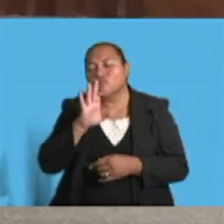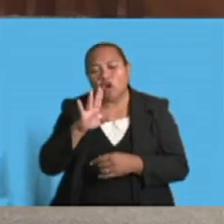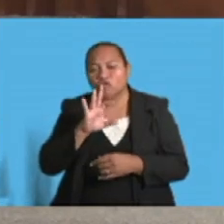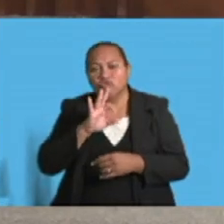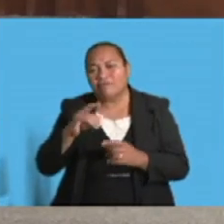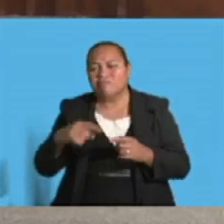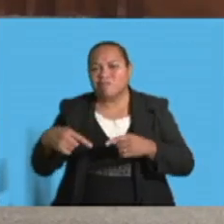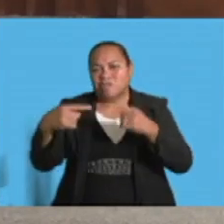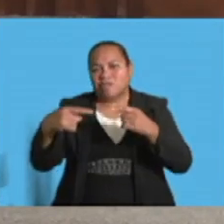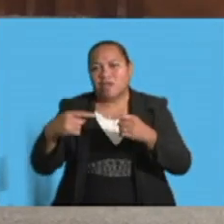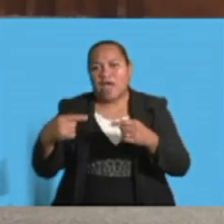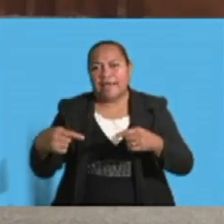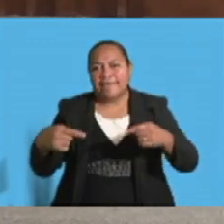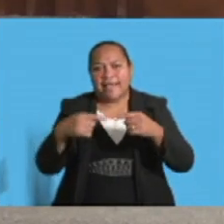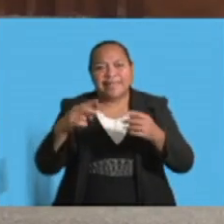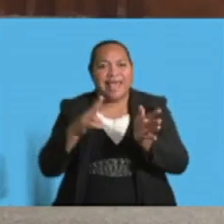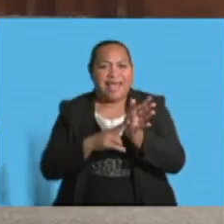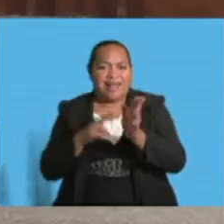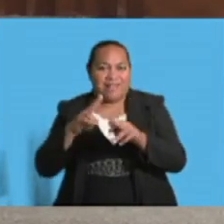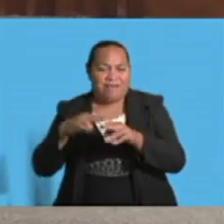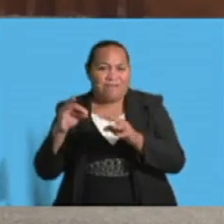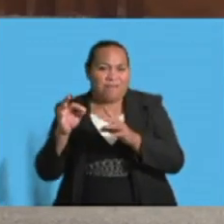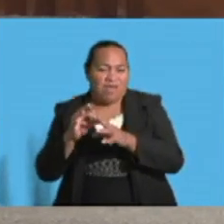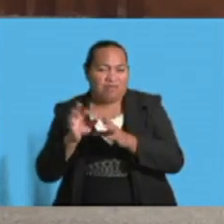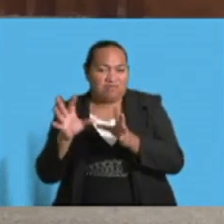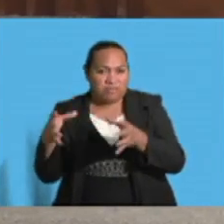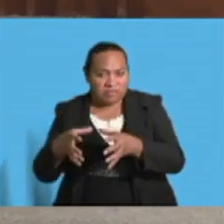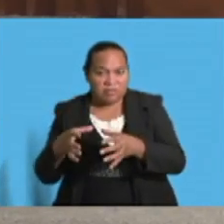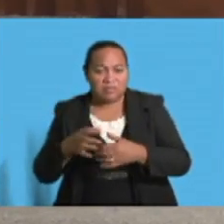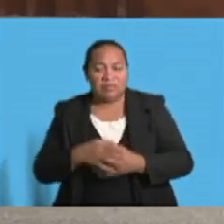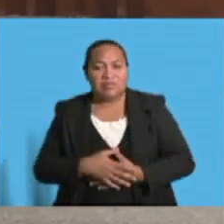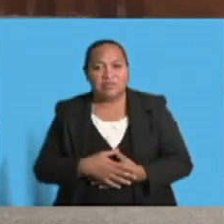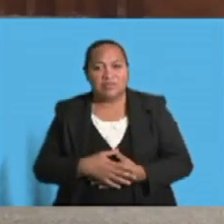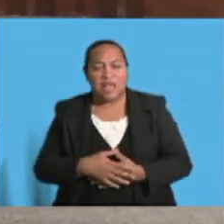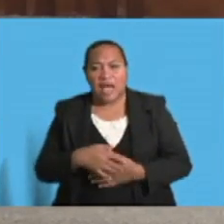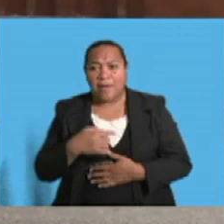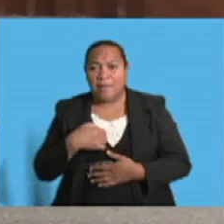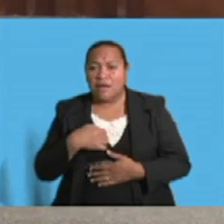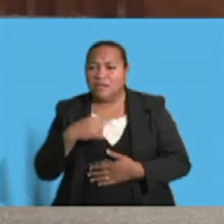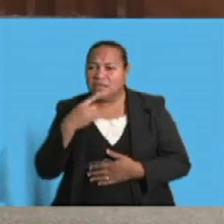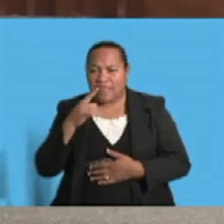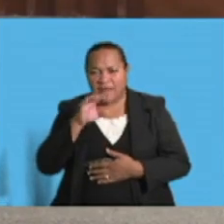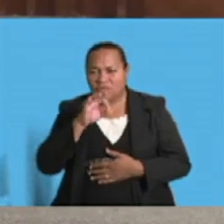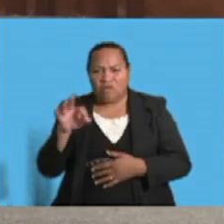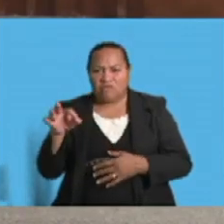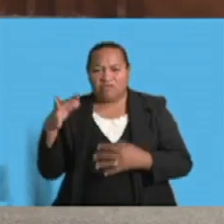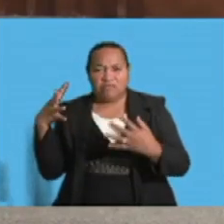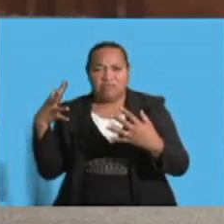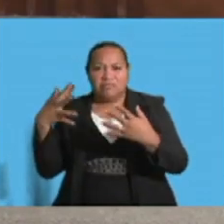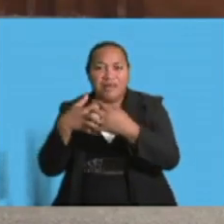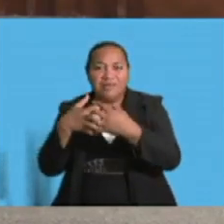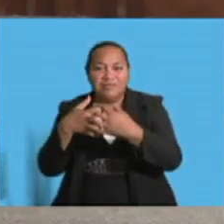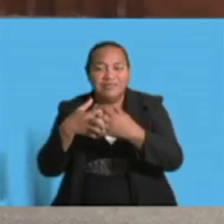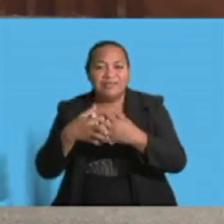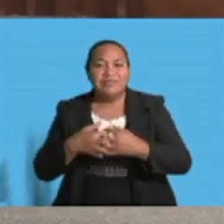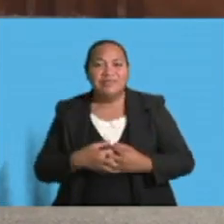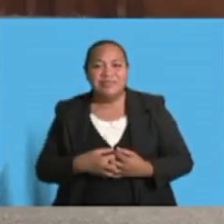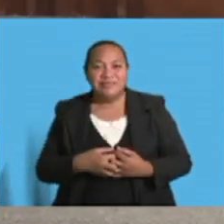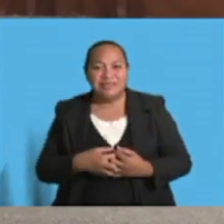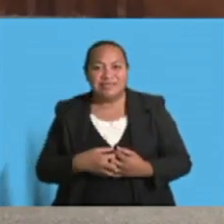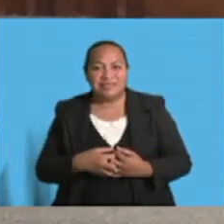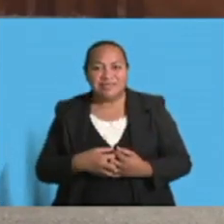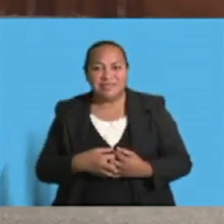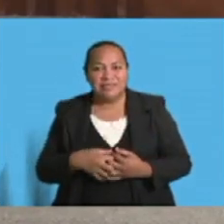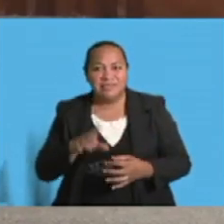not, and we are saying that that's irrelevant, and it's a pack